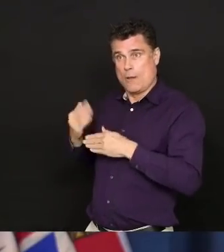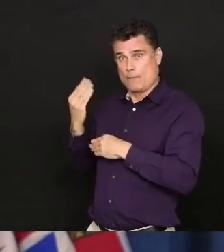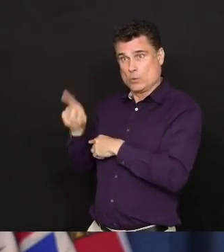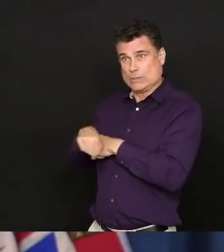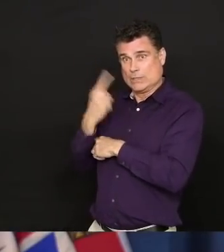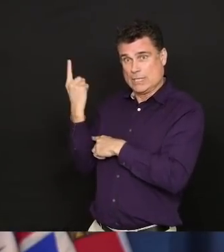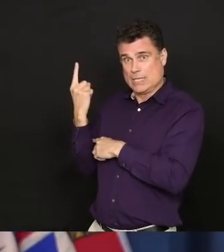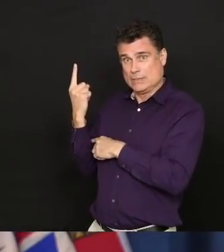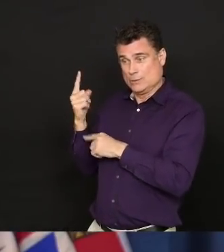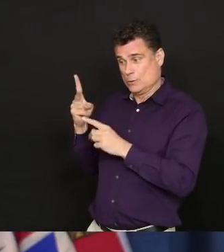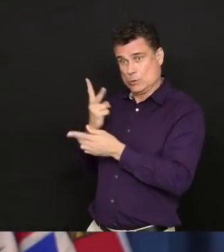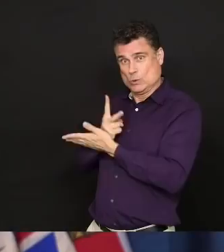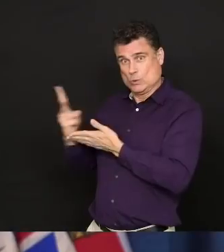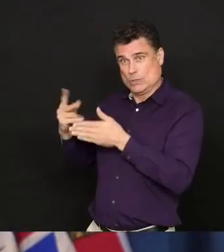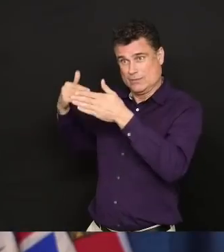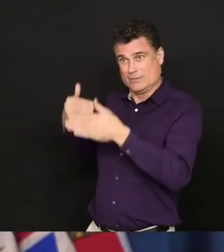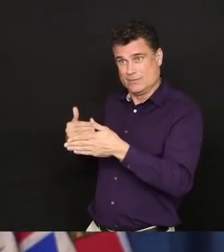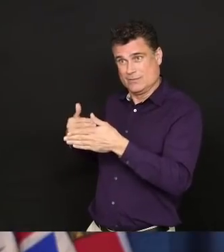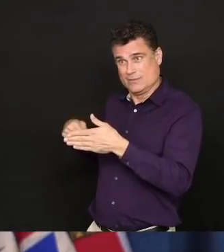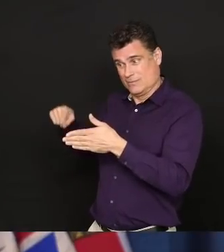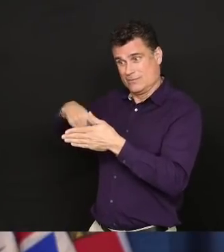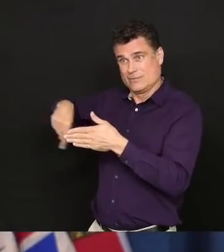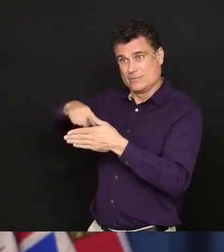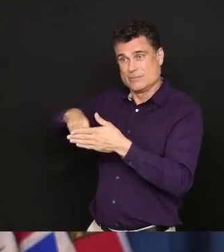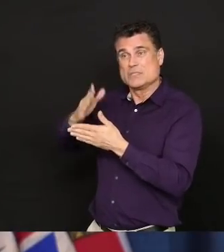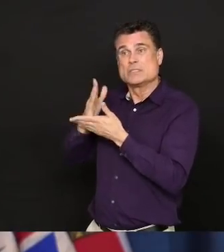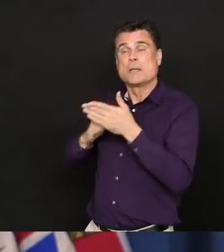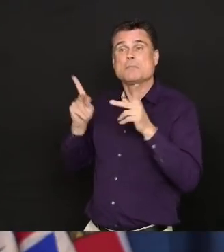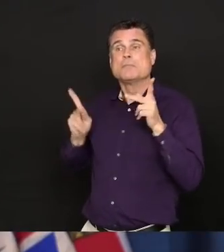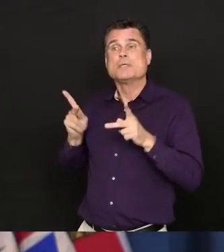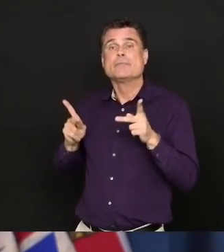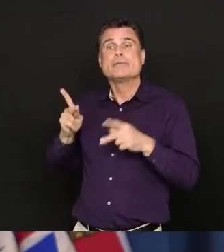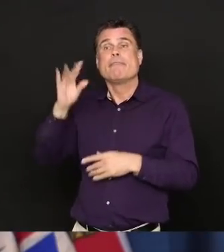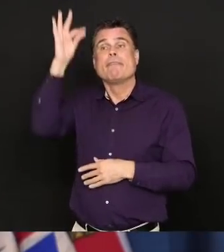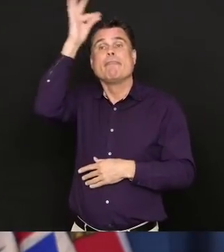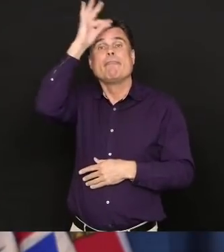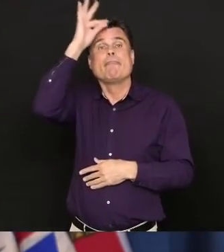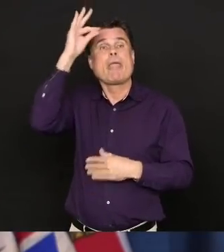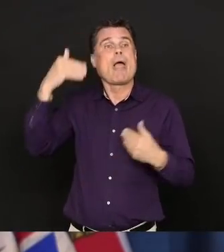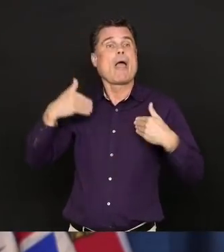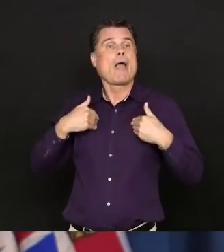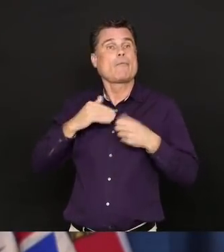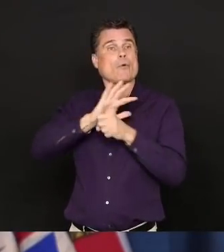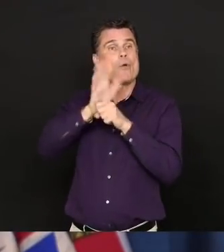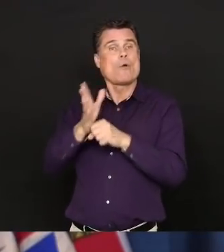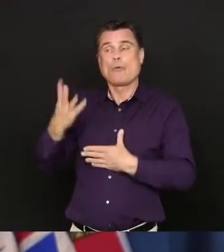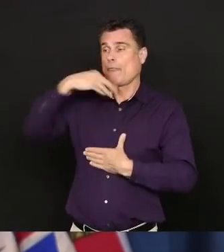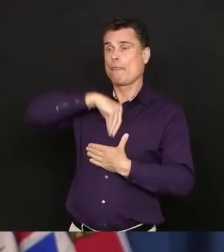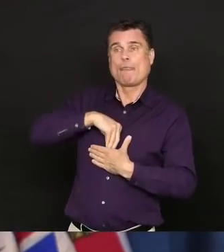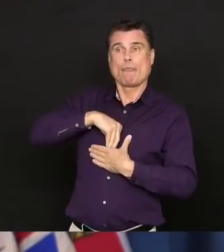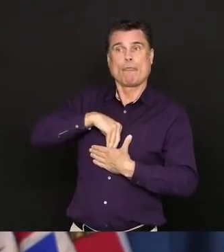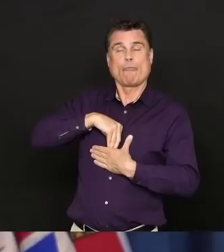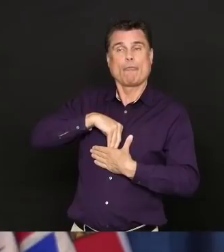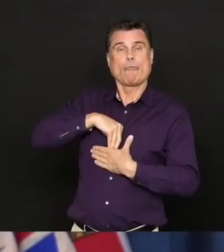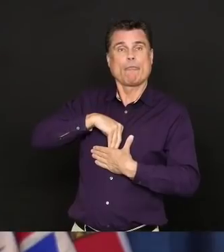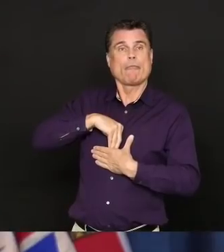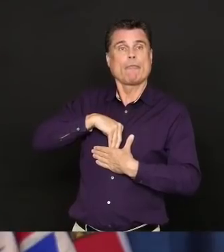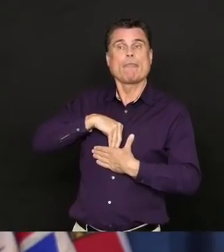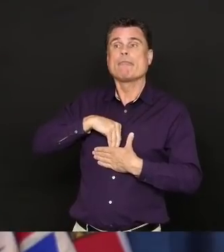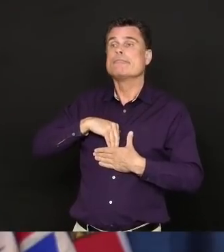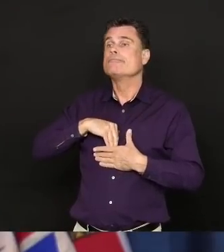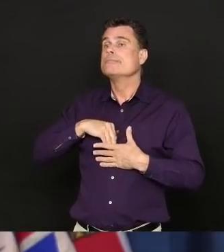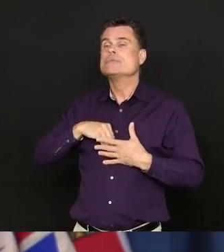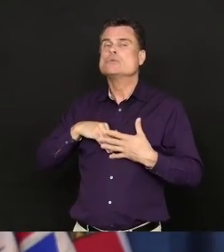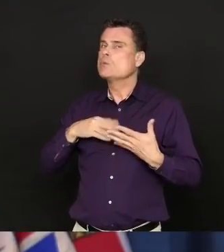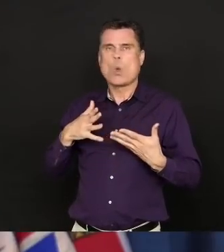exposed, and we knew that there were people who were going to be getting sick, and that there was nothing we could do at that point but try and detect them and make sure